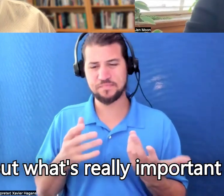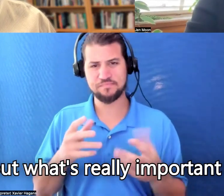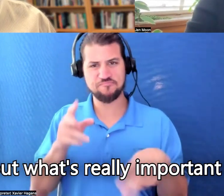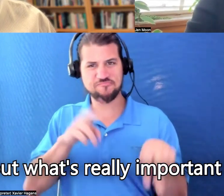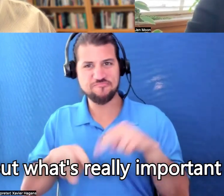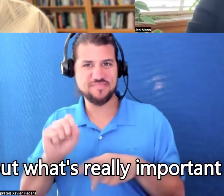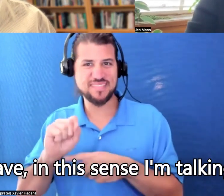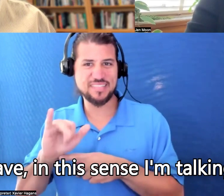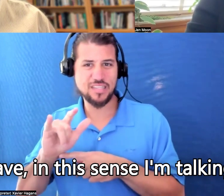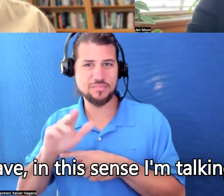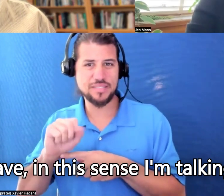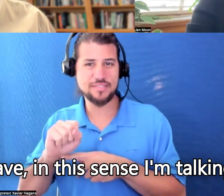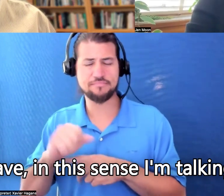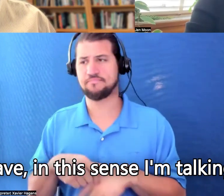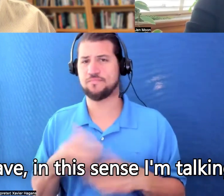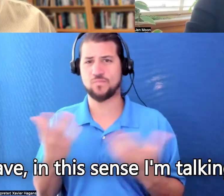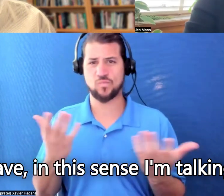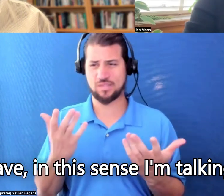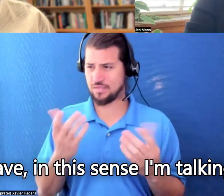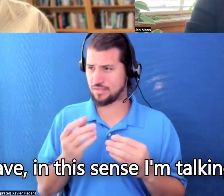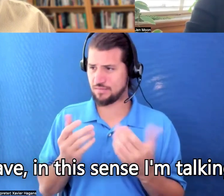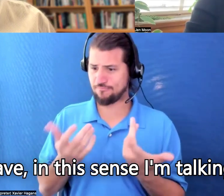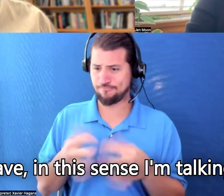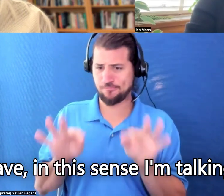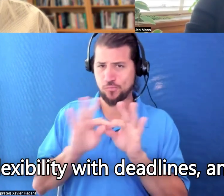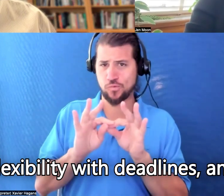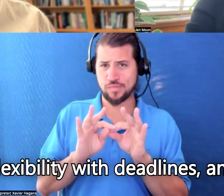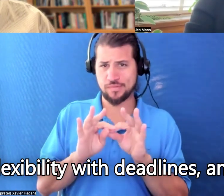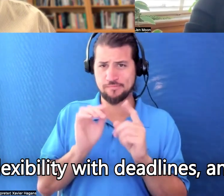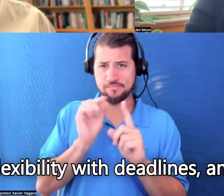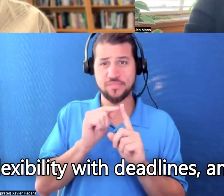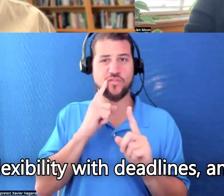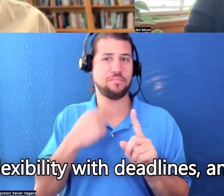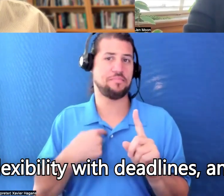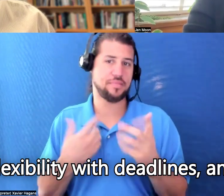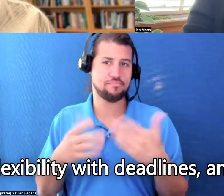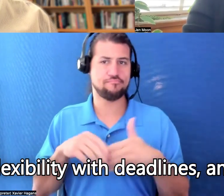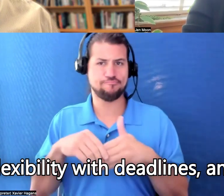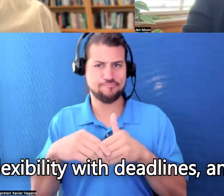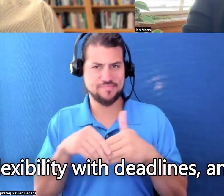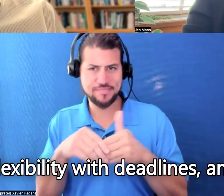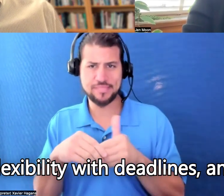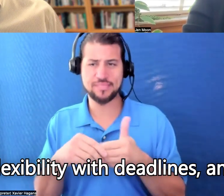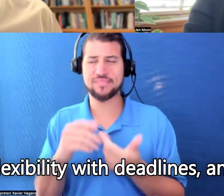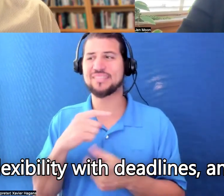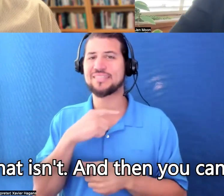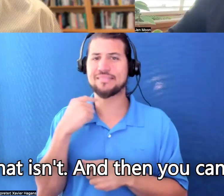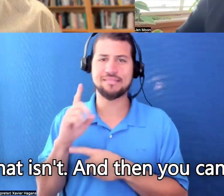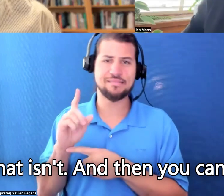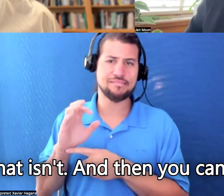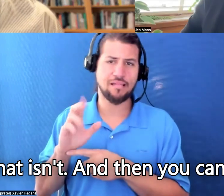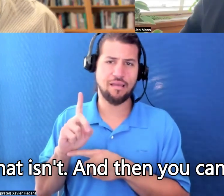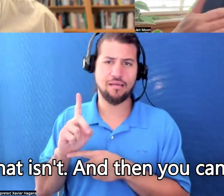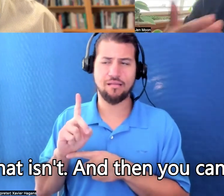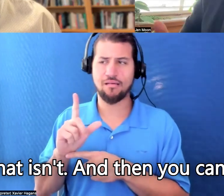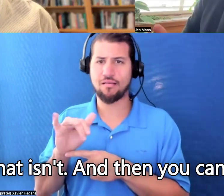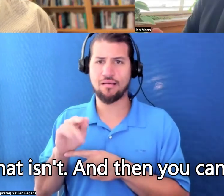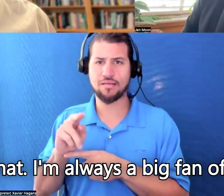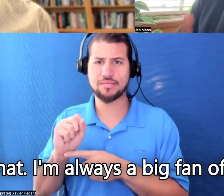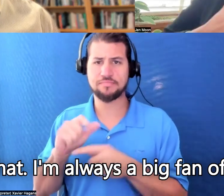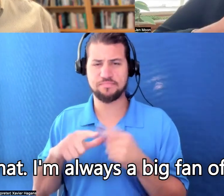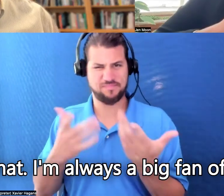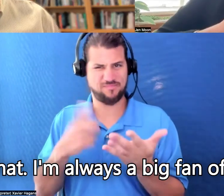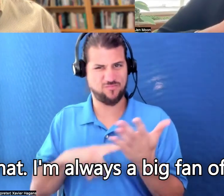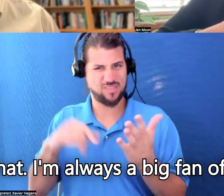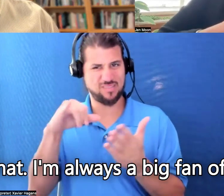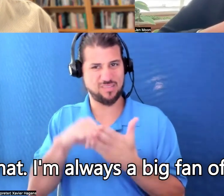really important to you to have in this sense. I'm talking about flexibility with deadlines. And then what isn't. And then you can explain